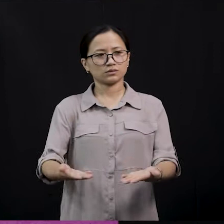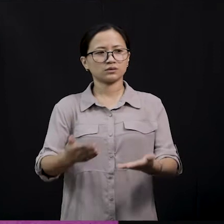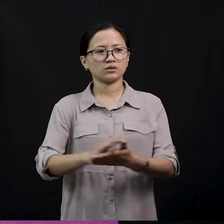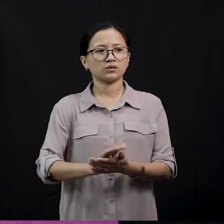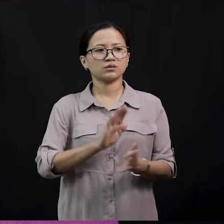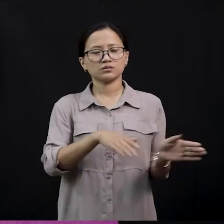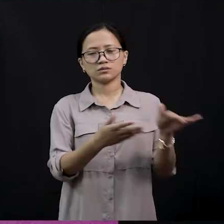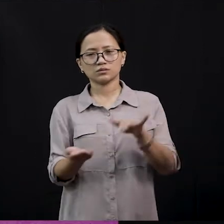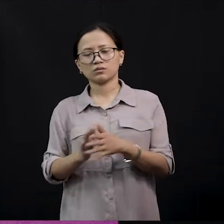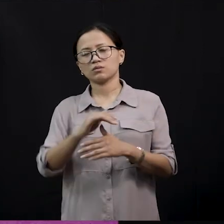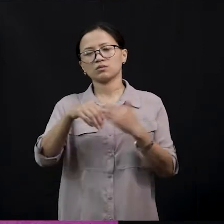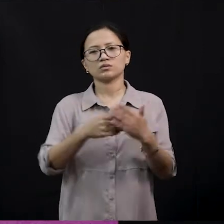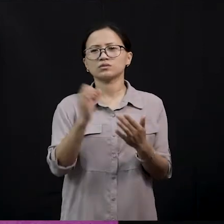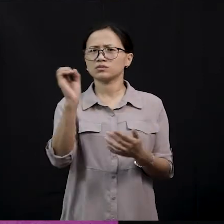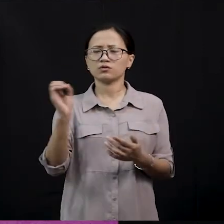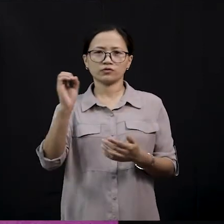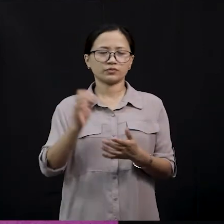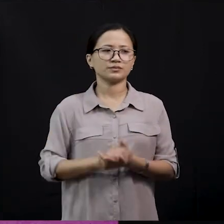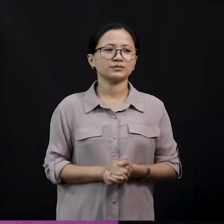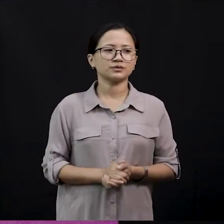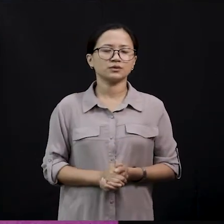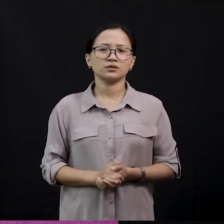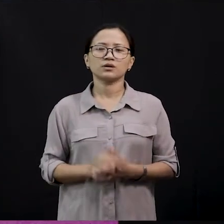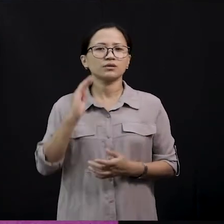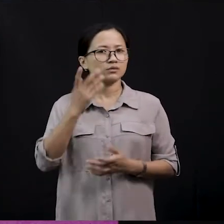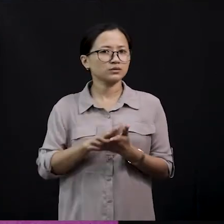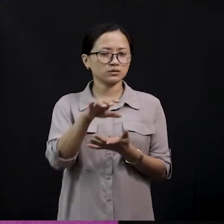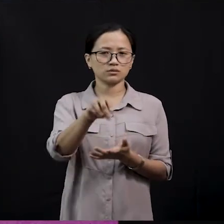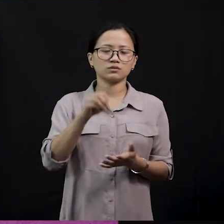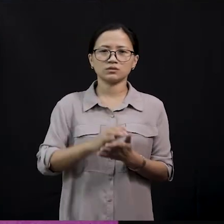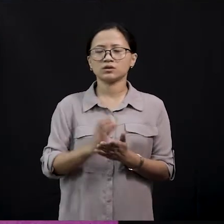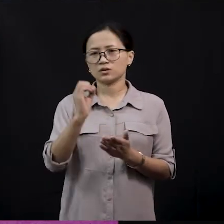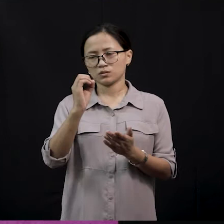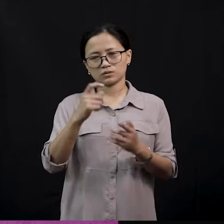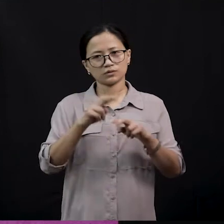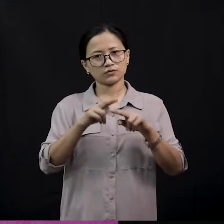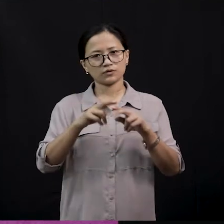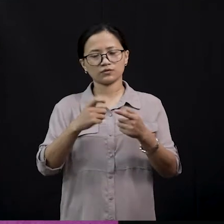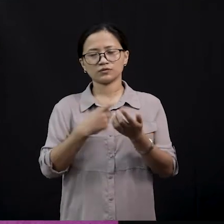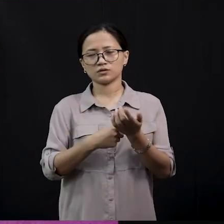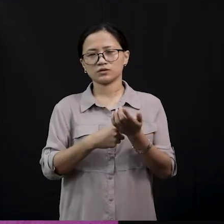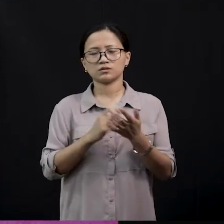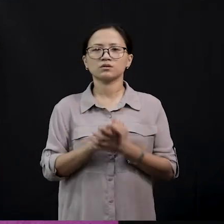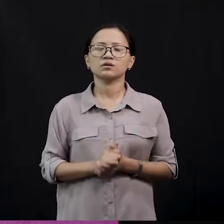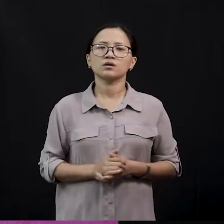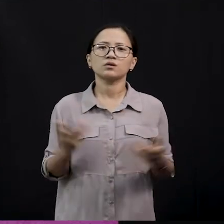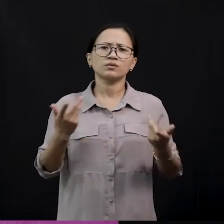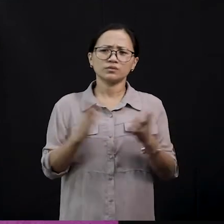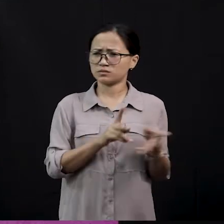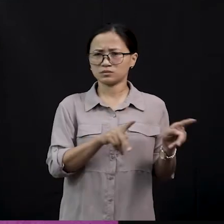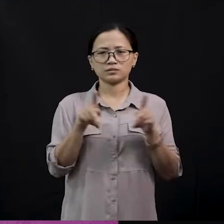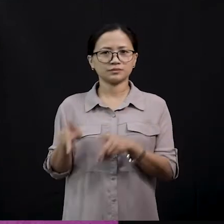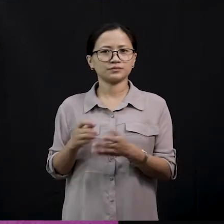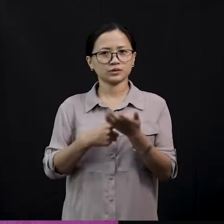wanted to do work. He wanted to labor, but when he got the offer, he turned them all down. What could be the